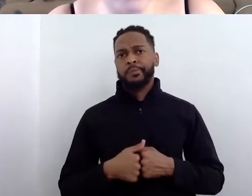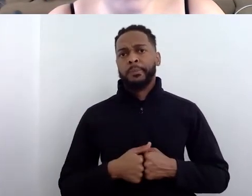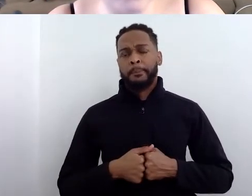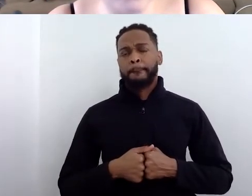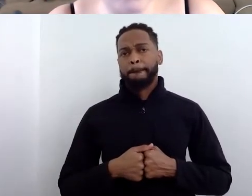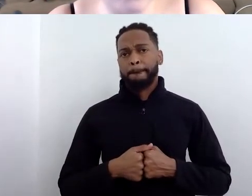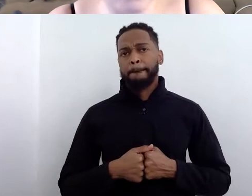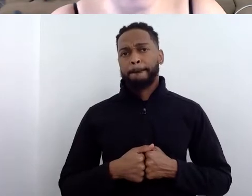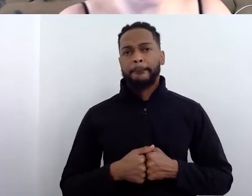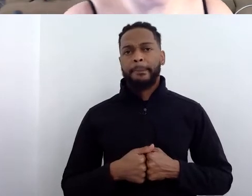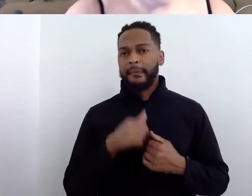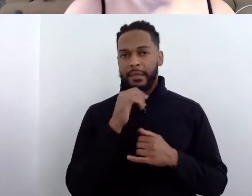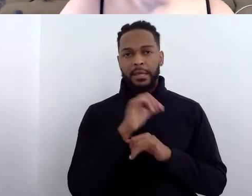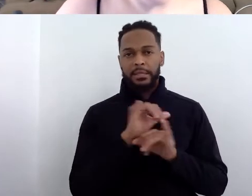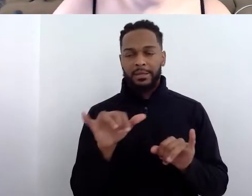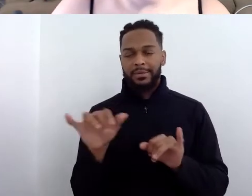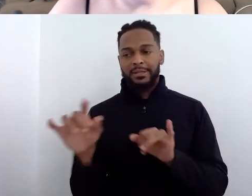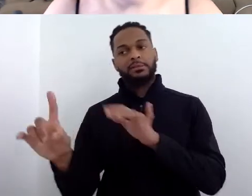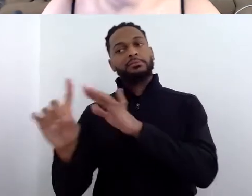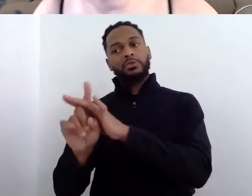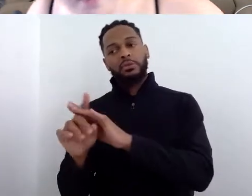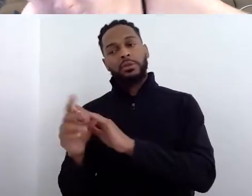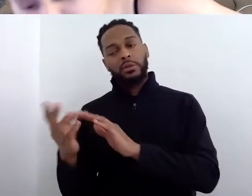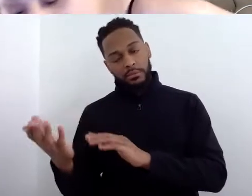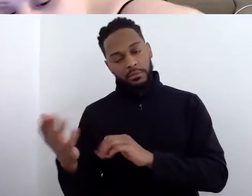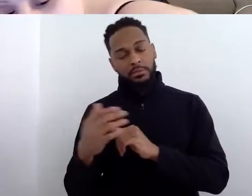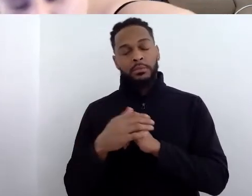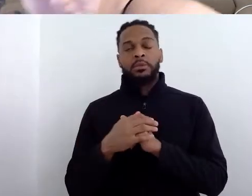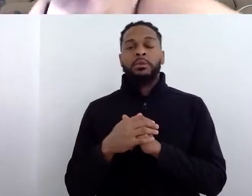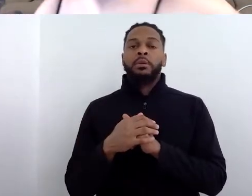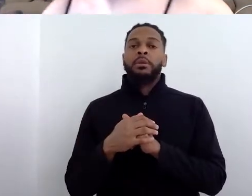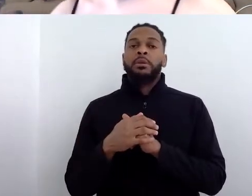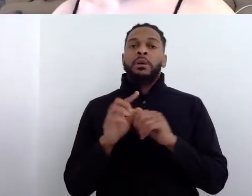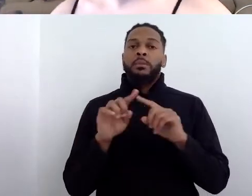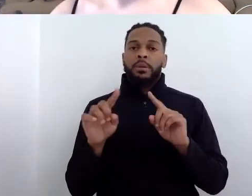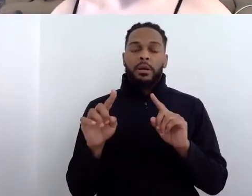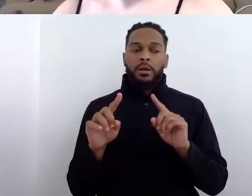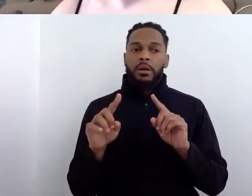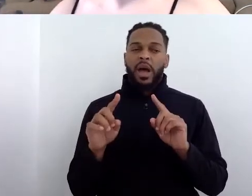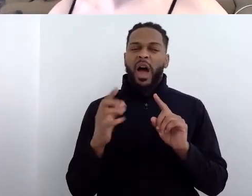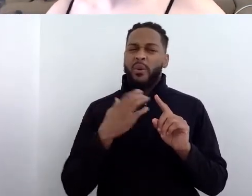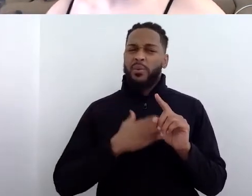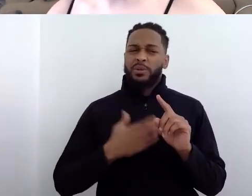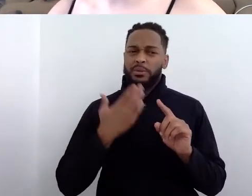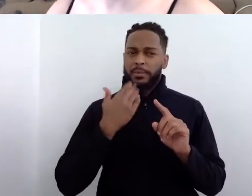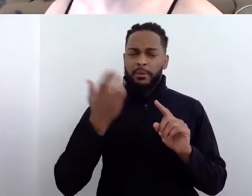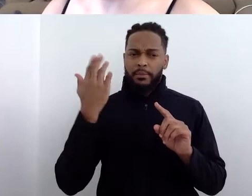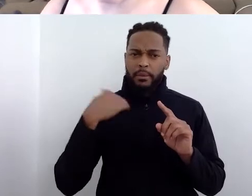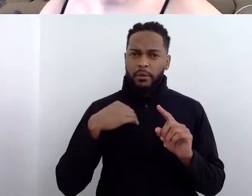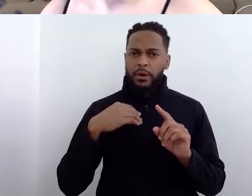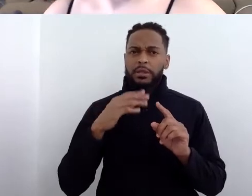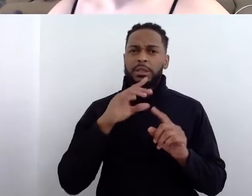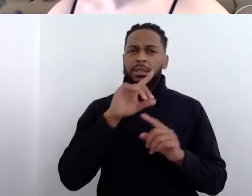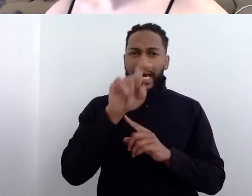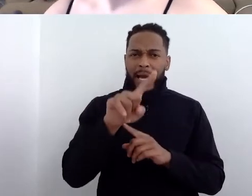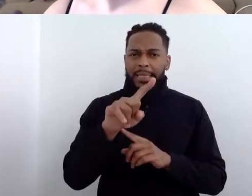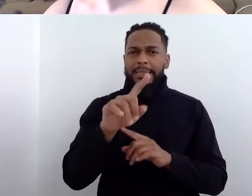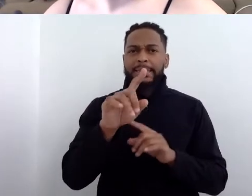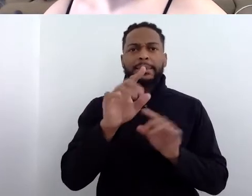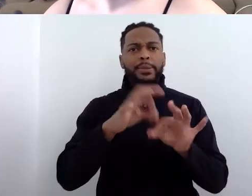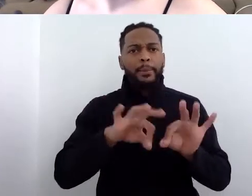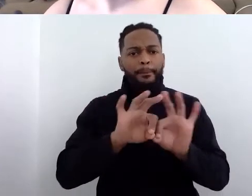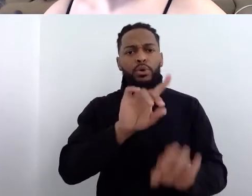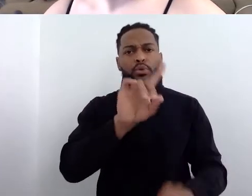Still not the same as in person, but I wish I had been better at that at the beginning. And I think